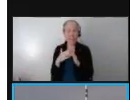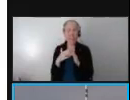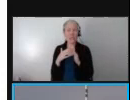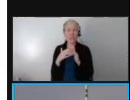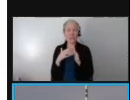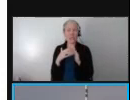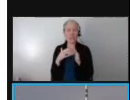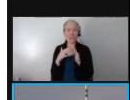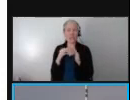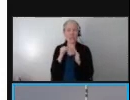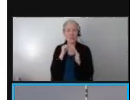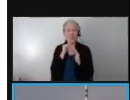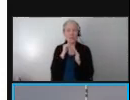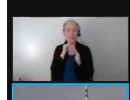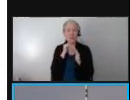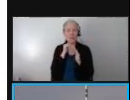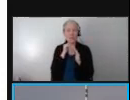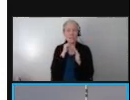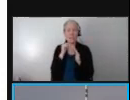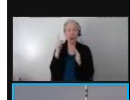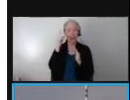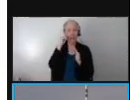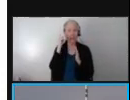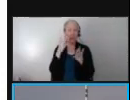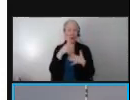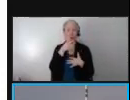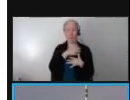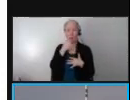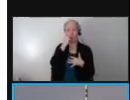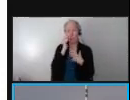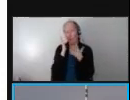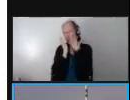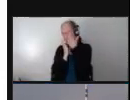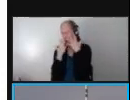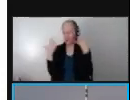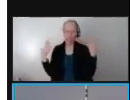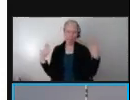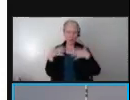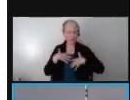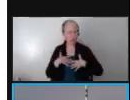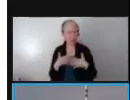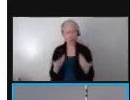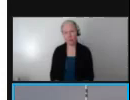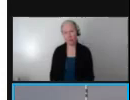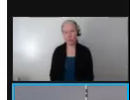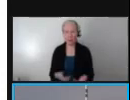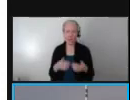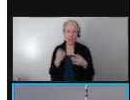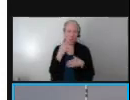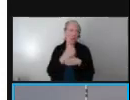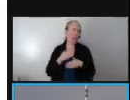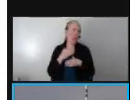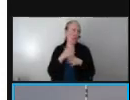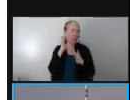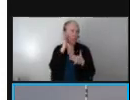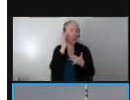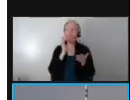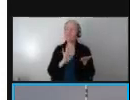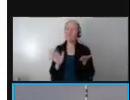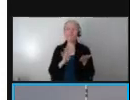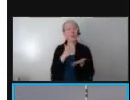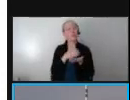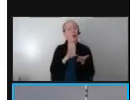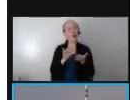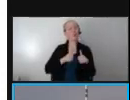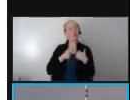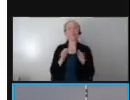the menstrual cycle as an inconvenience. It is a part of life. It is what women do. And so we view it as, hey,